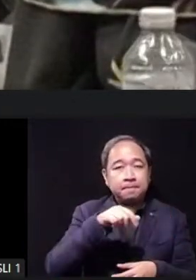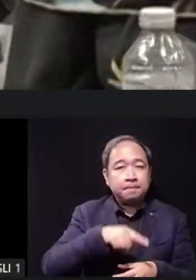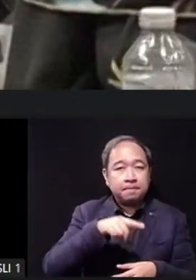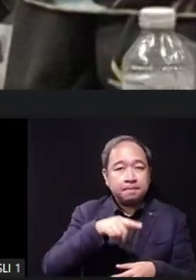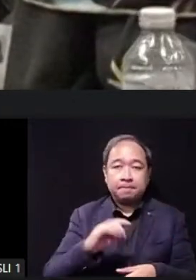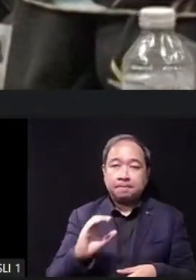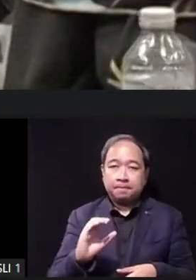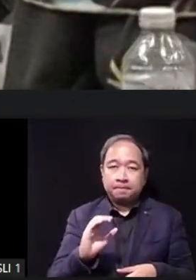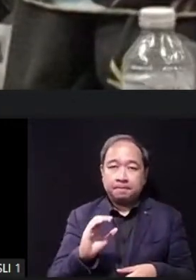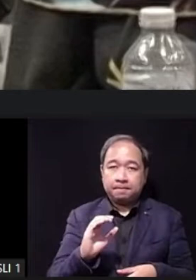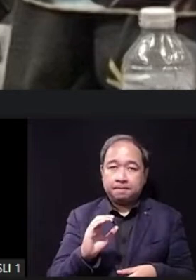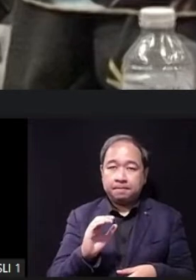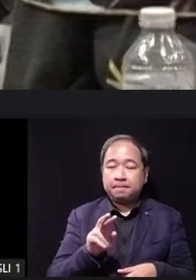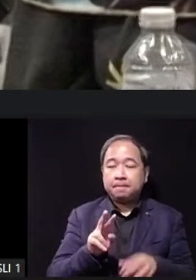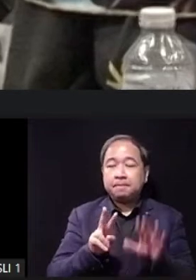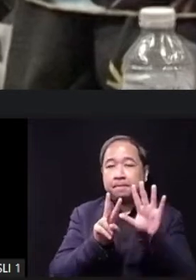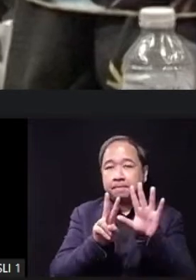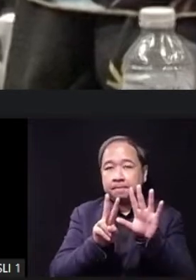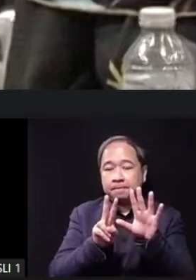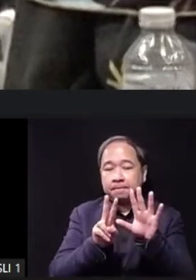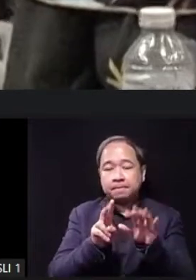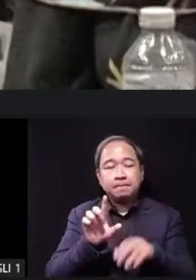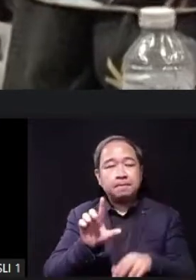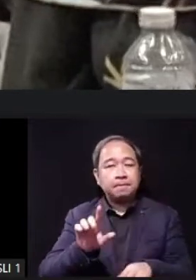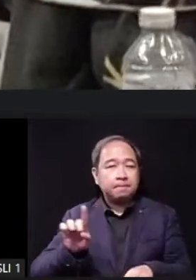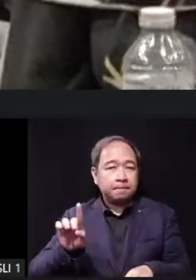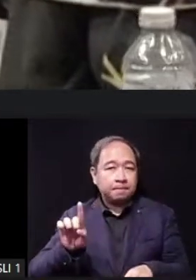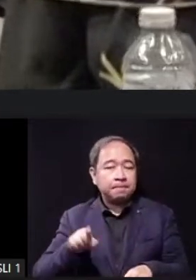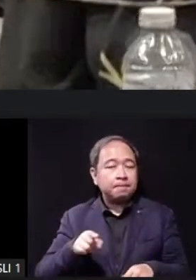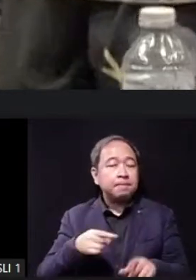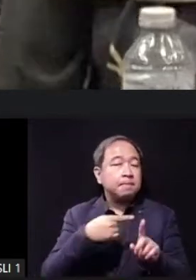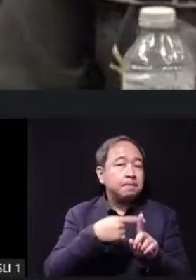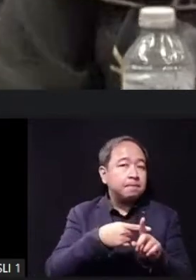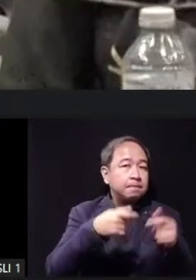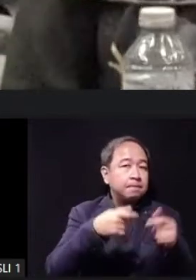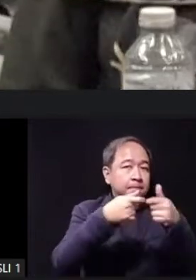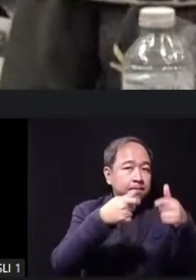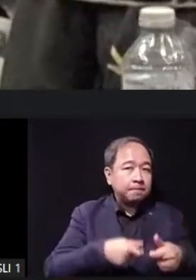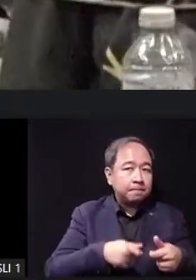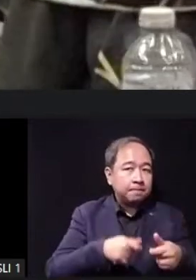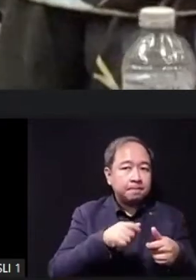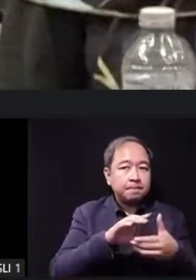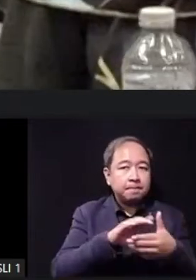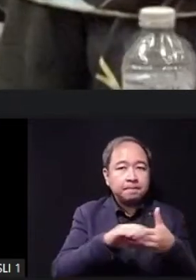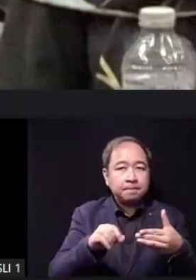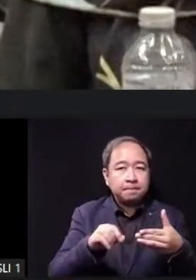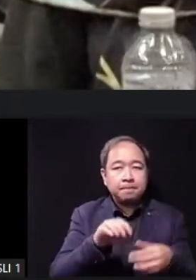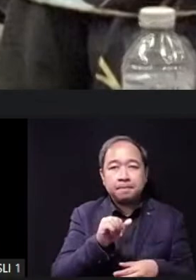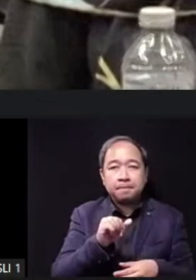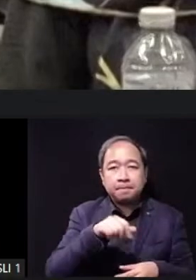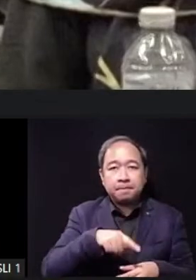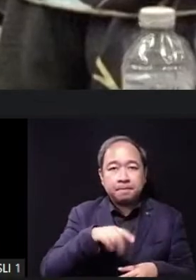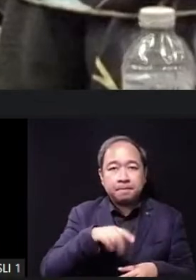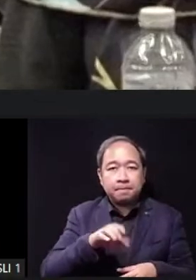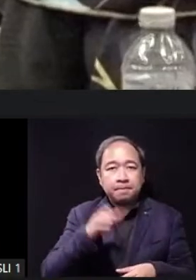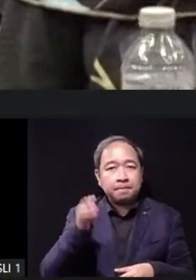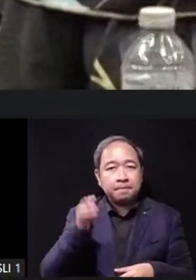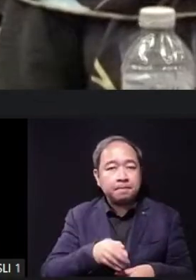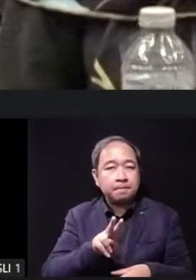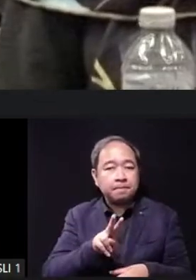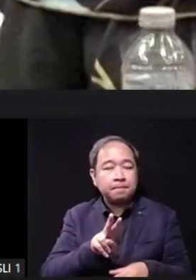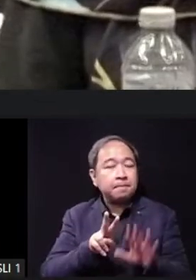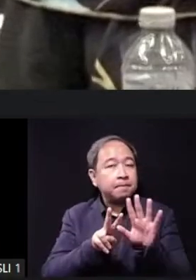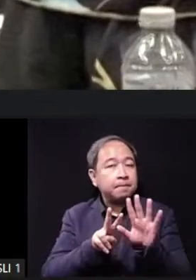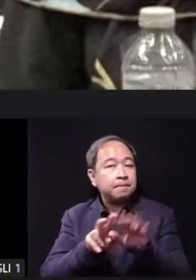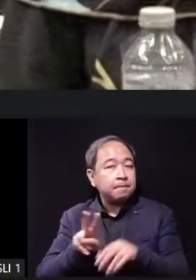ESCAP/APPC 7L1 and the document ESCAP APPC 7.2 entitled Review of Progress